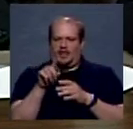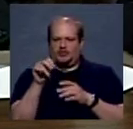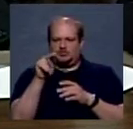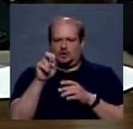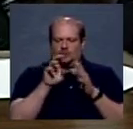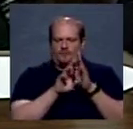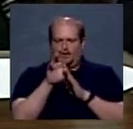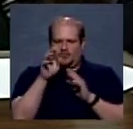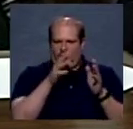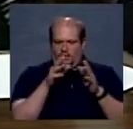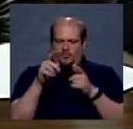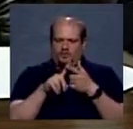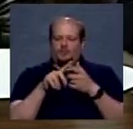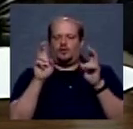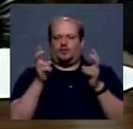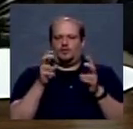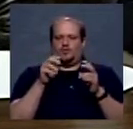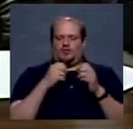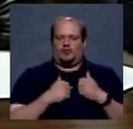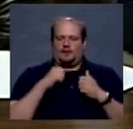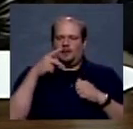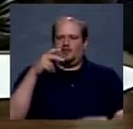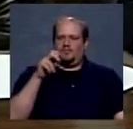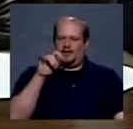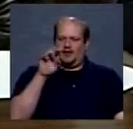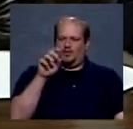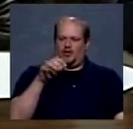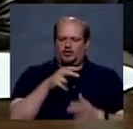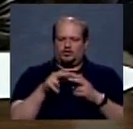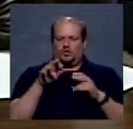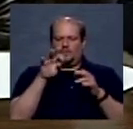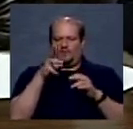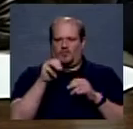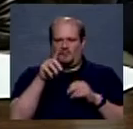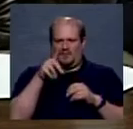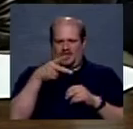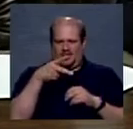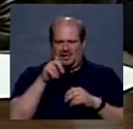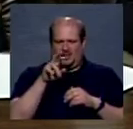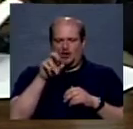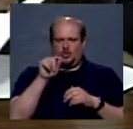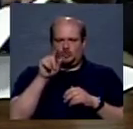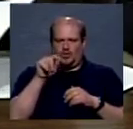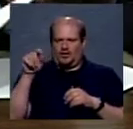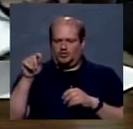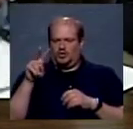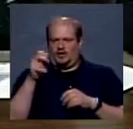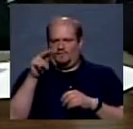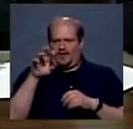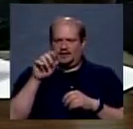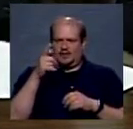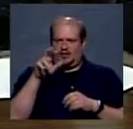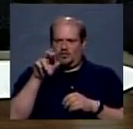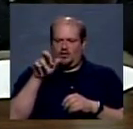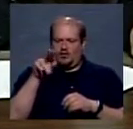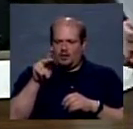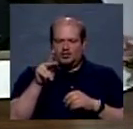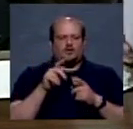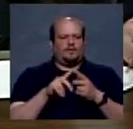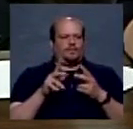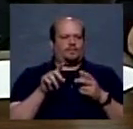plan residential district titled The Residence at Pettaway, short form PDR, located at 2020 Vance Street, Little Rock, Arkansas, amending the